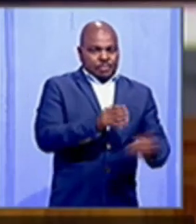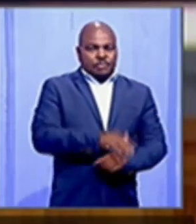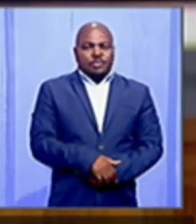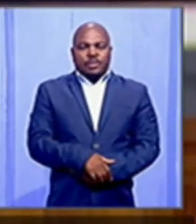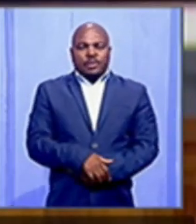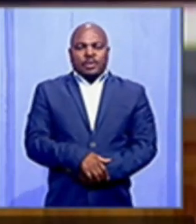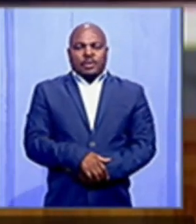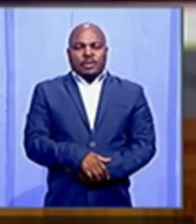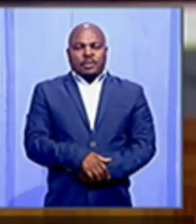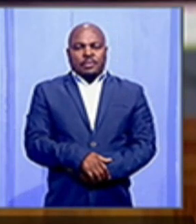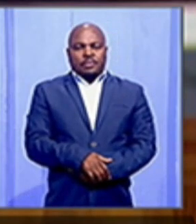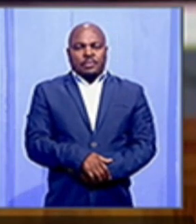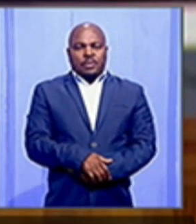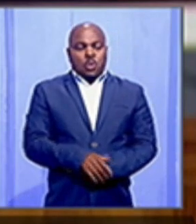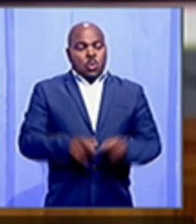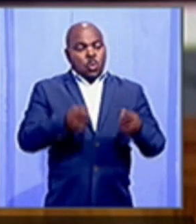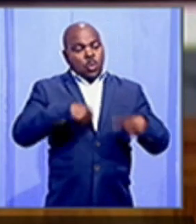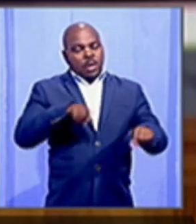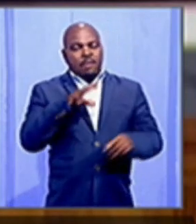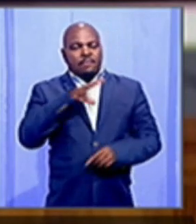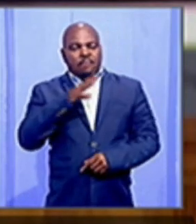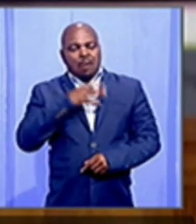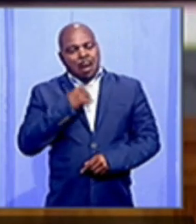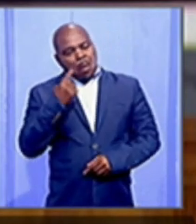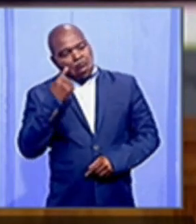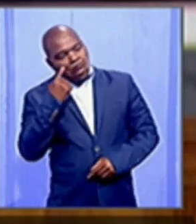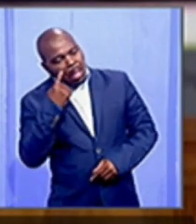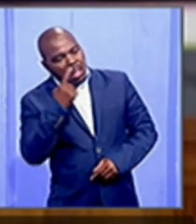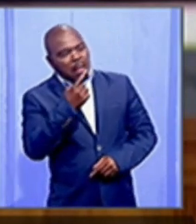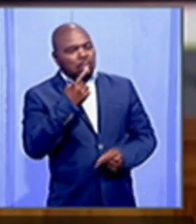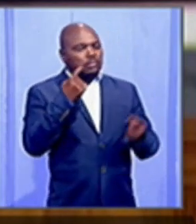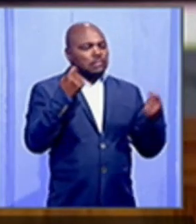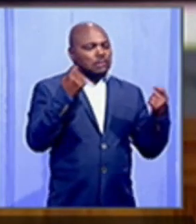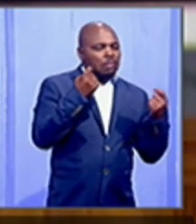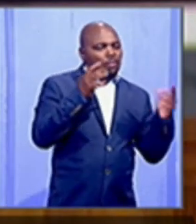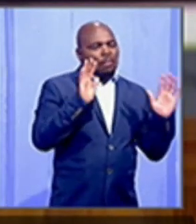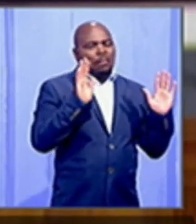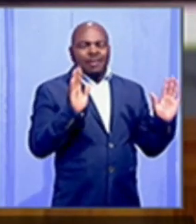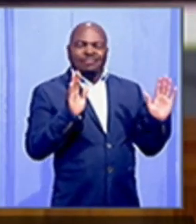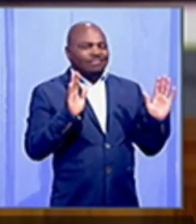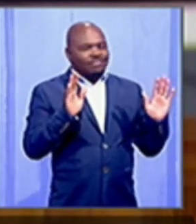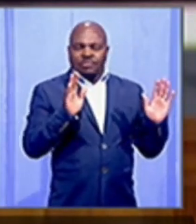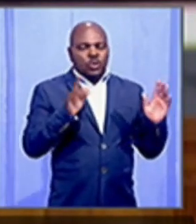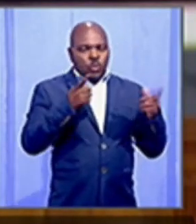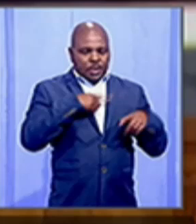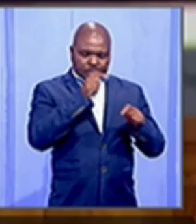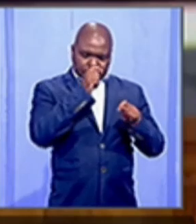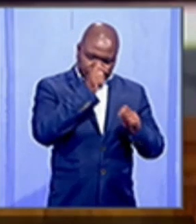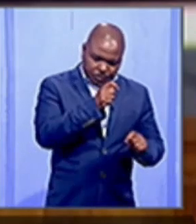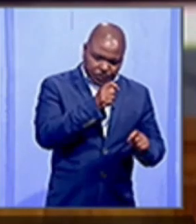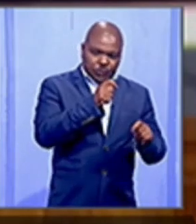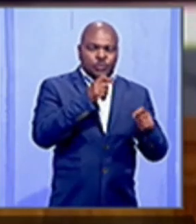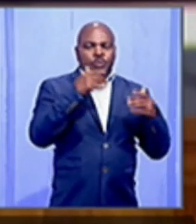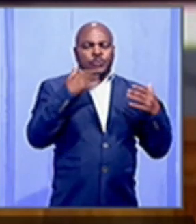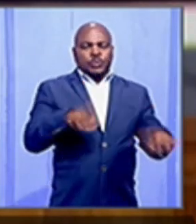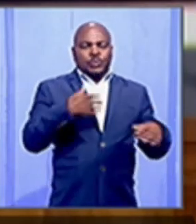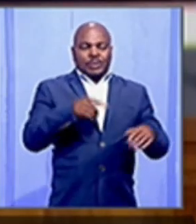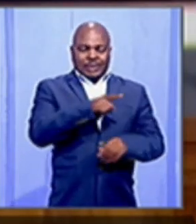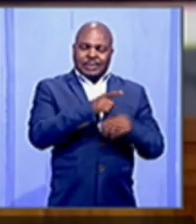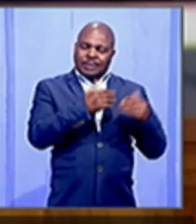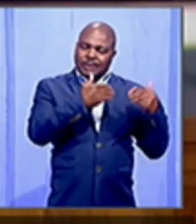We gather not merely to witness a ceremonial event, but to honor a profound and sacred